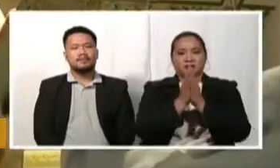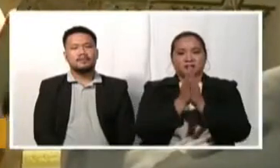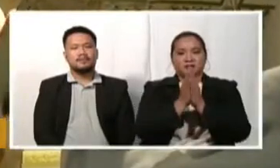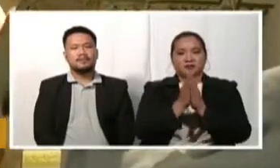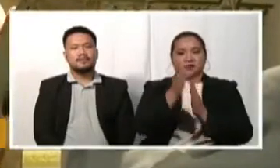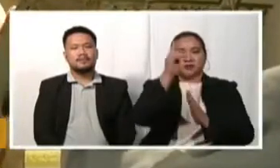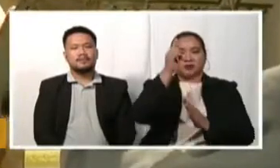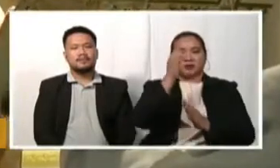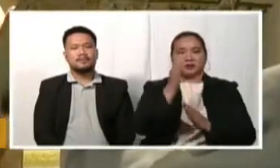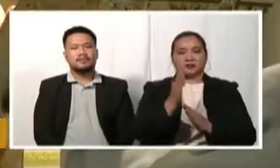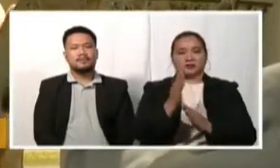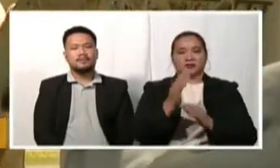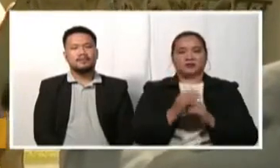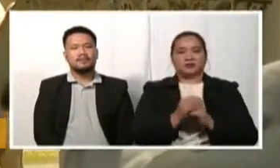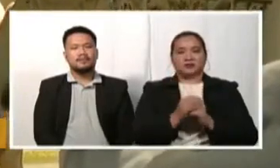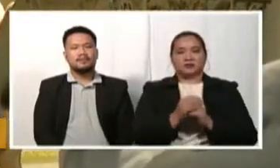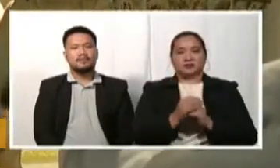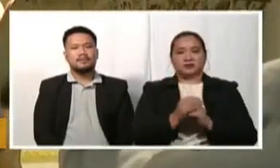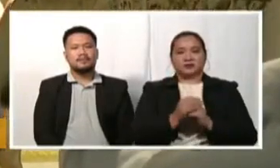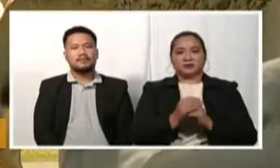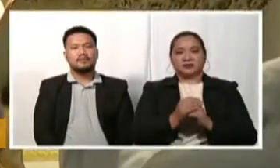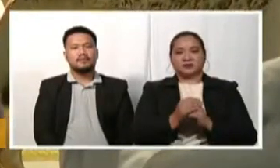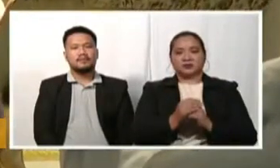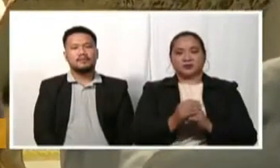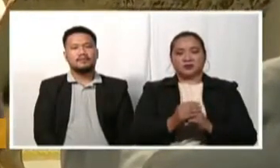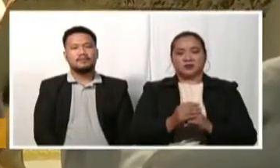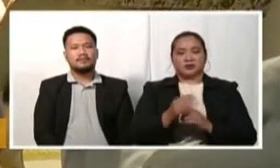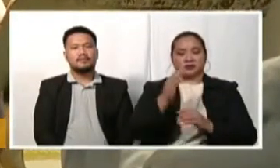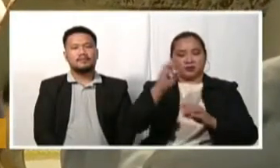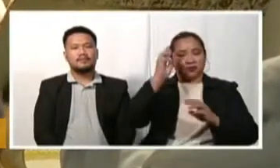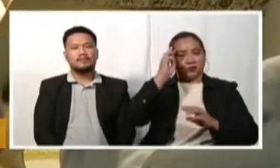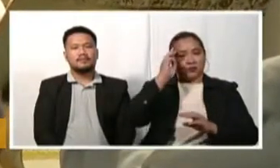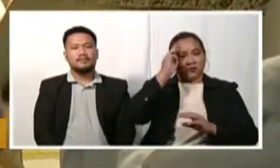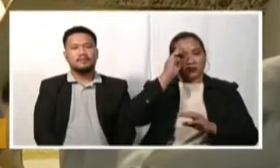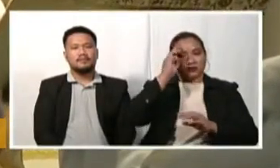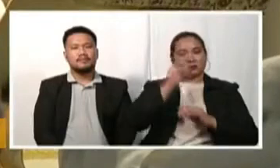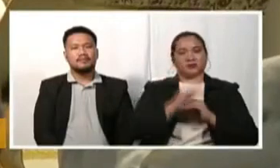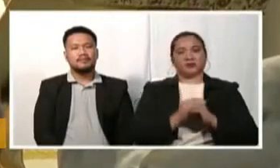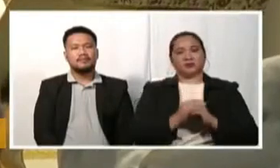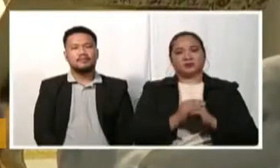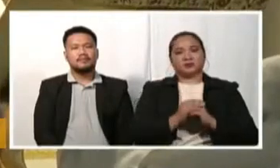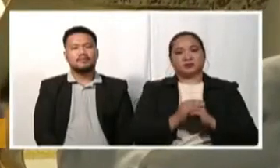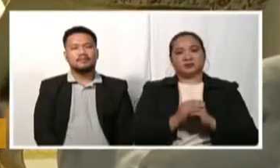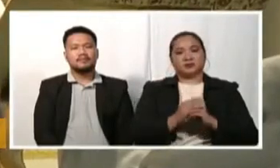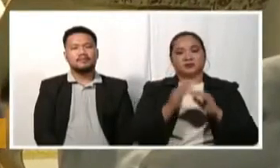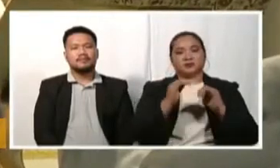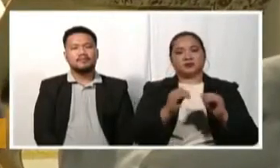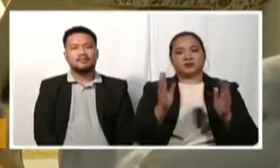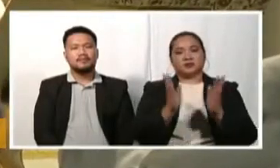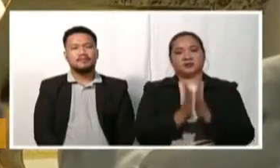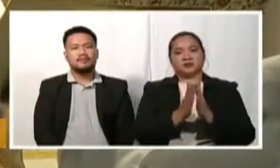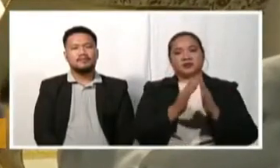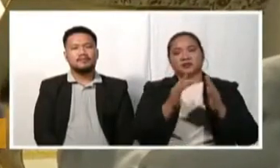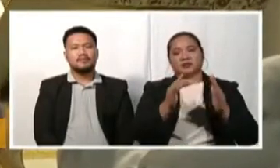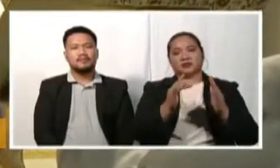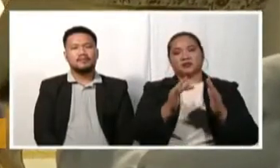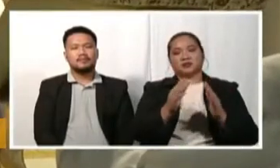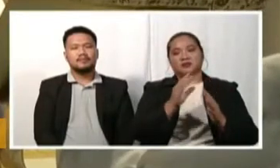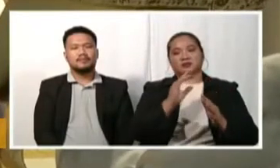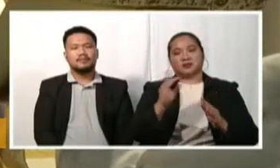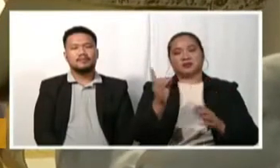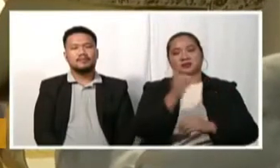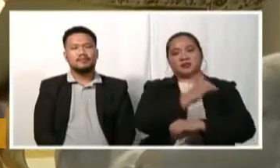O God, whose ancient wonders remain undimmed in splendor even in our